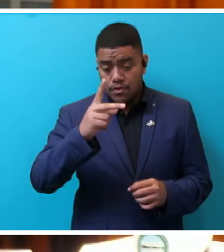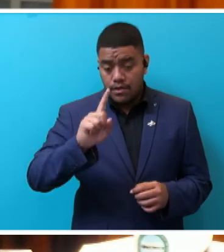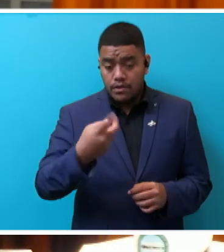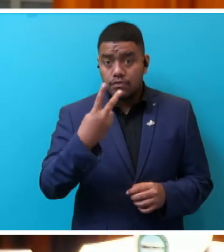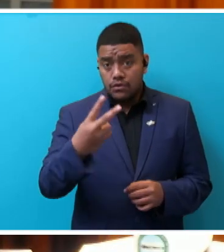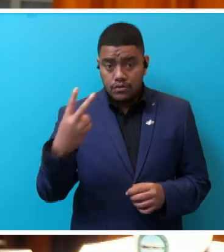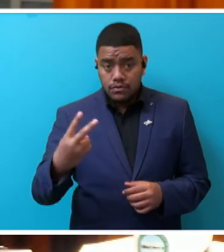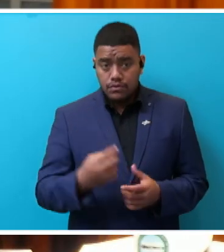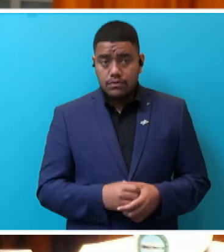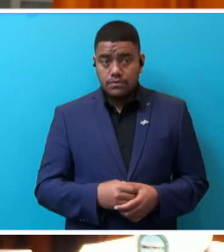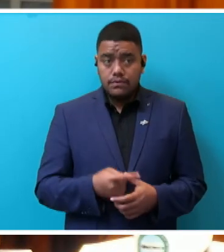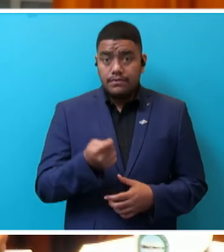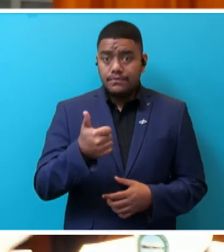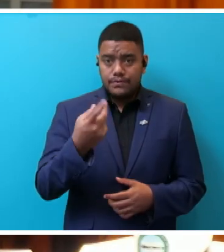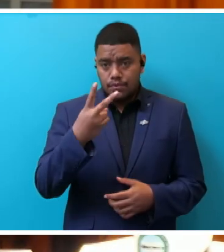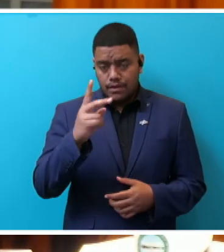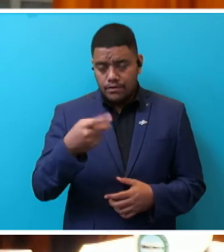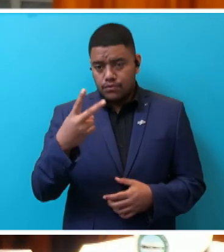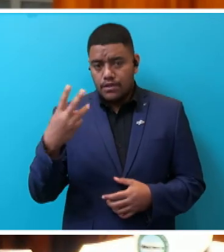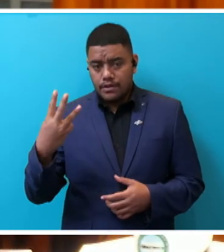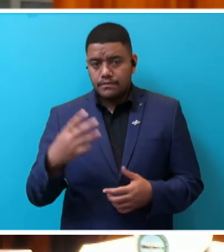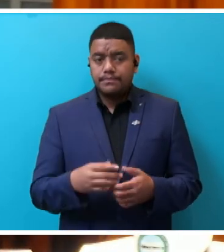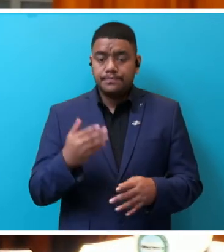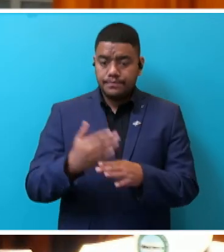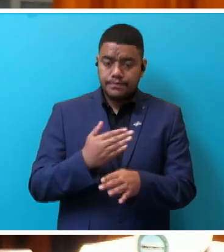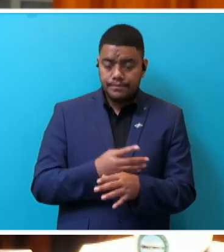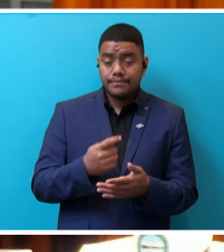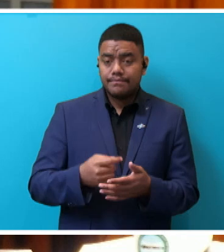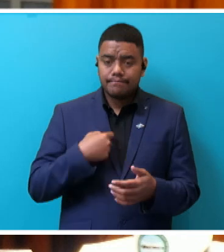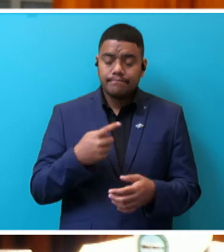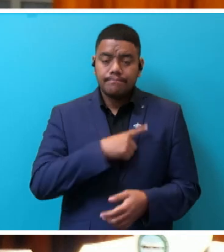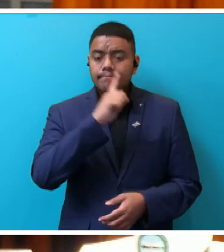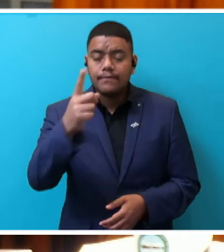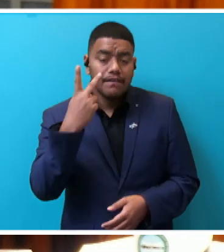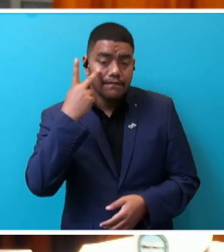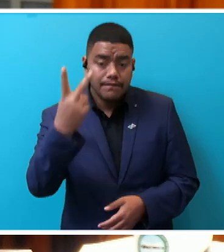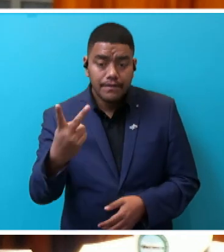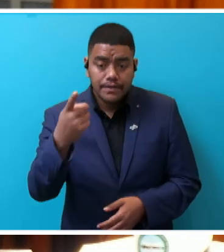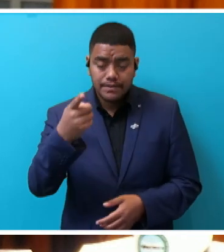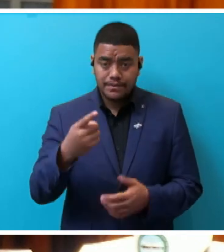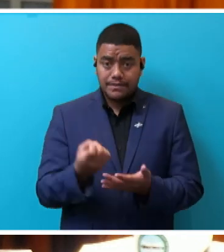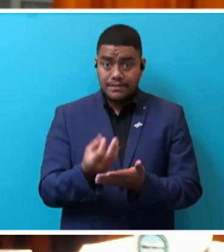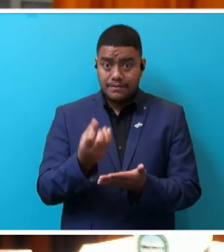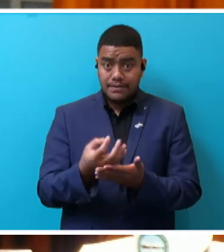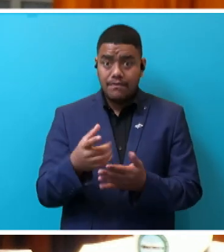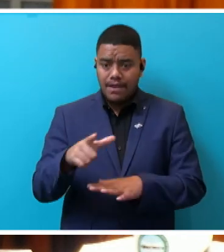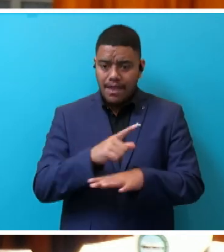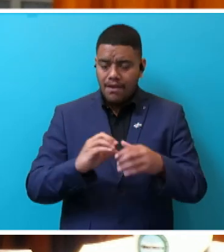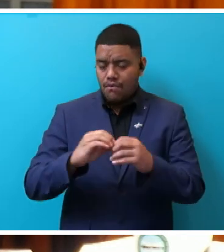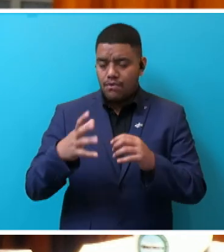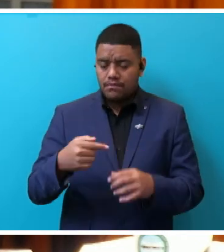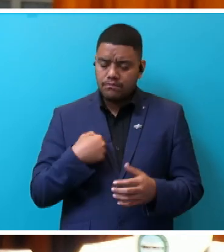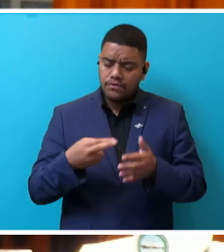2022 and early 2023, before paying a visit to Mount Kasi to visit with the landowners, I